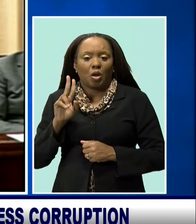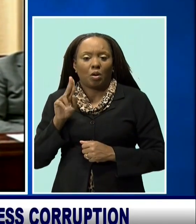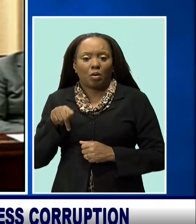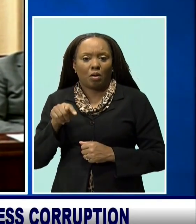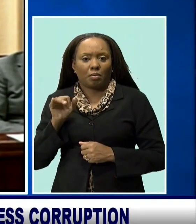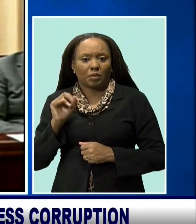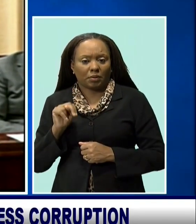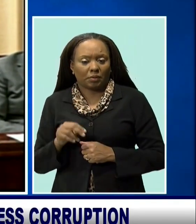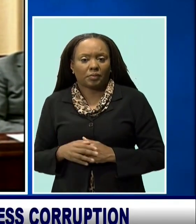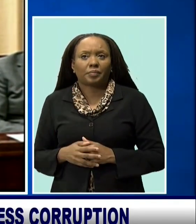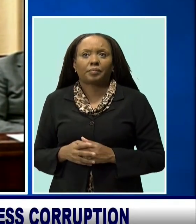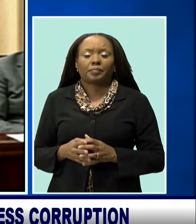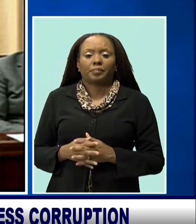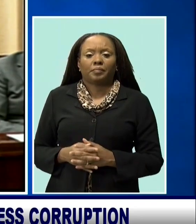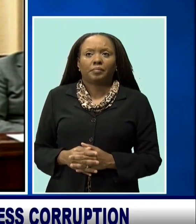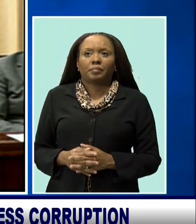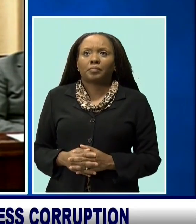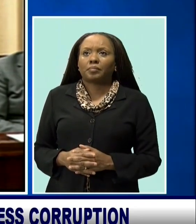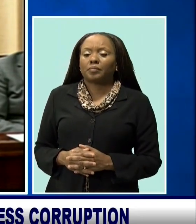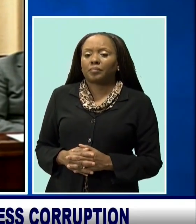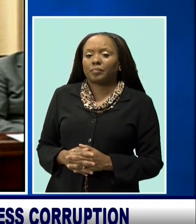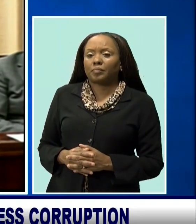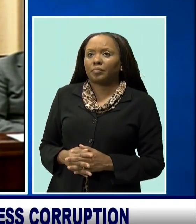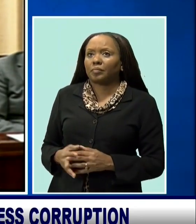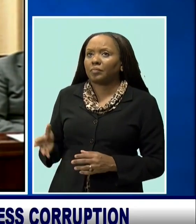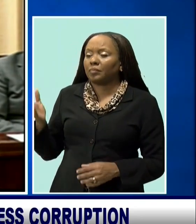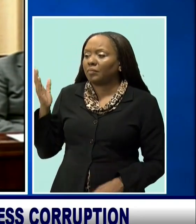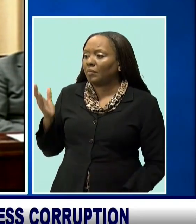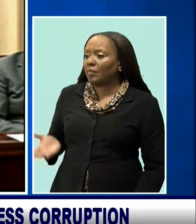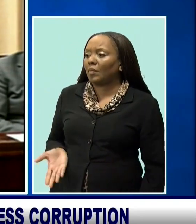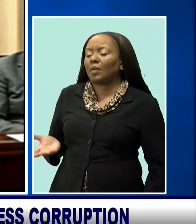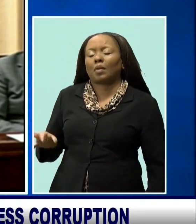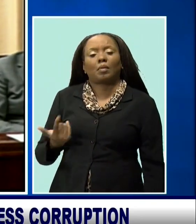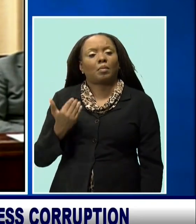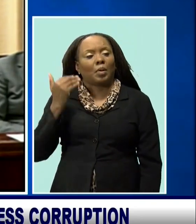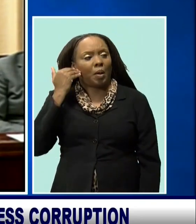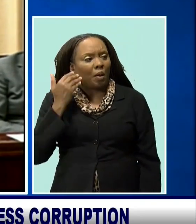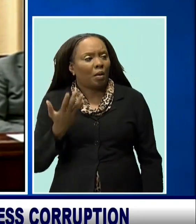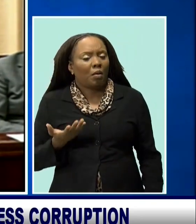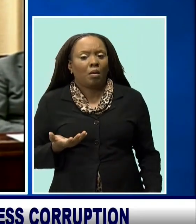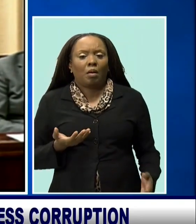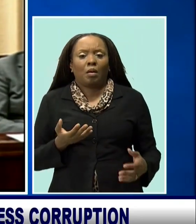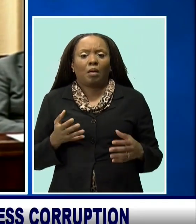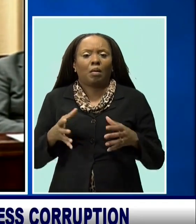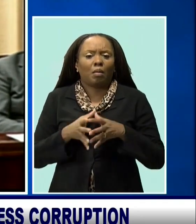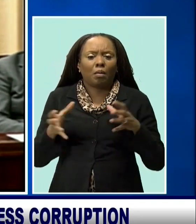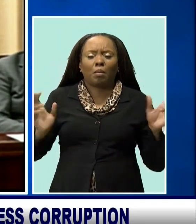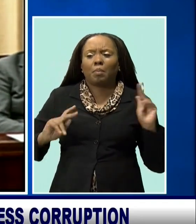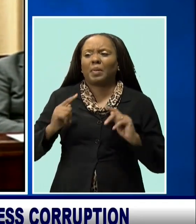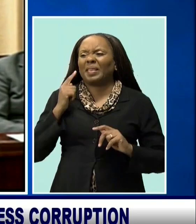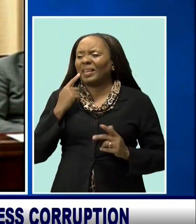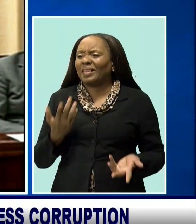down, the perception is birthed in the bosom and minds of people that there is corruption.